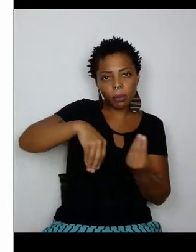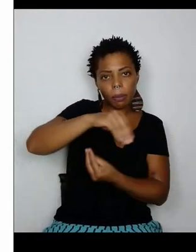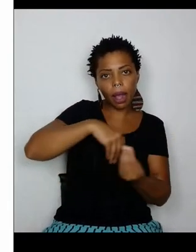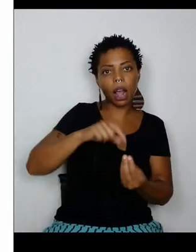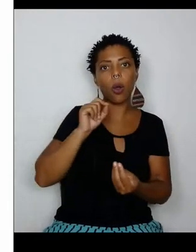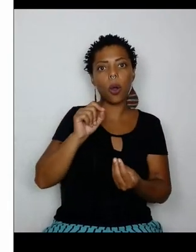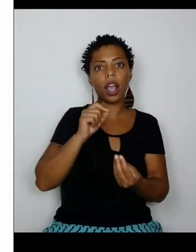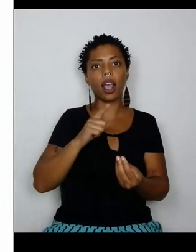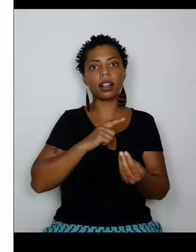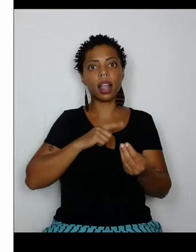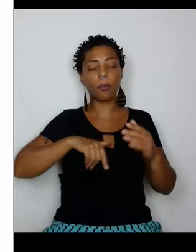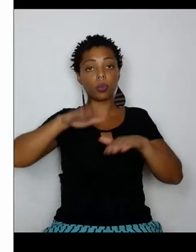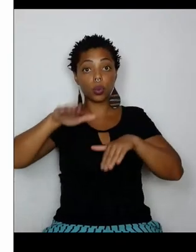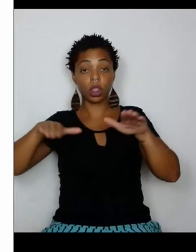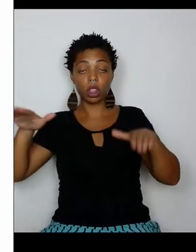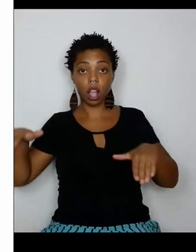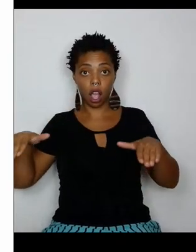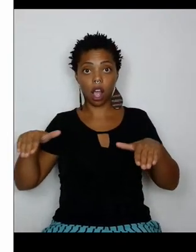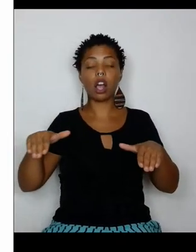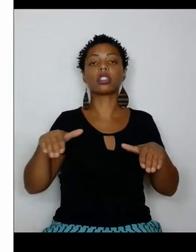temporal disruption